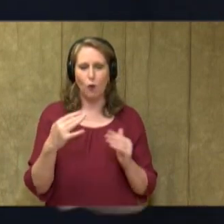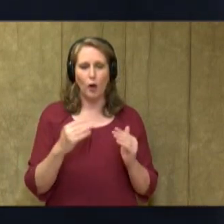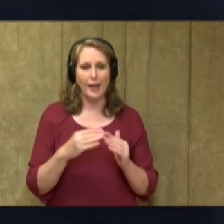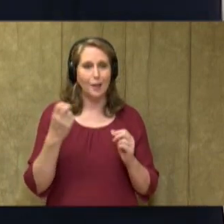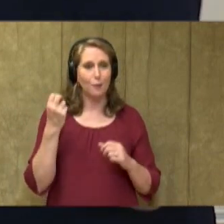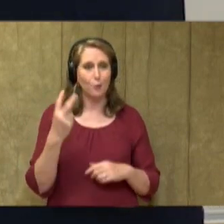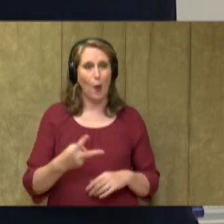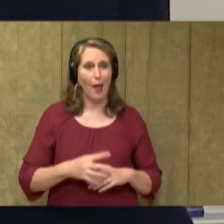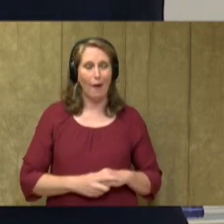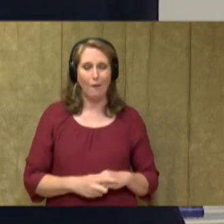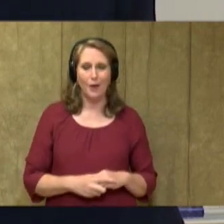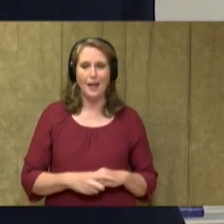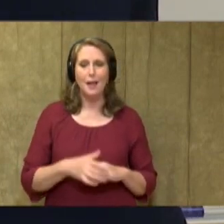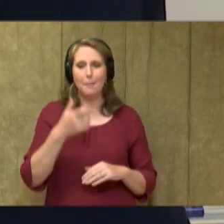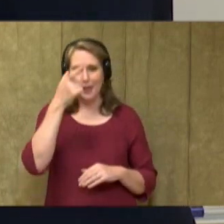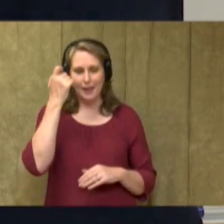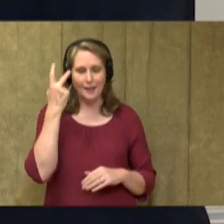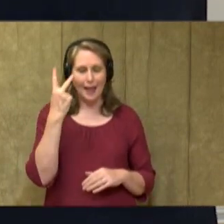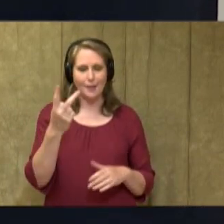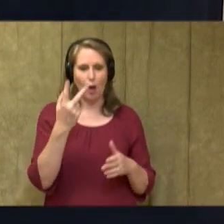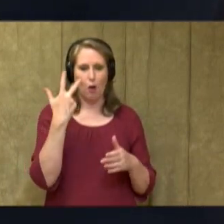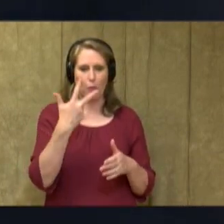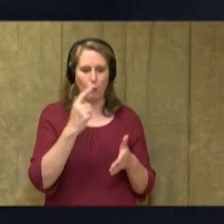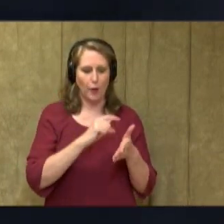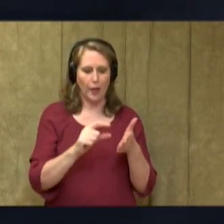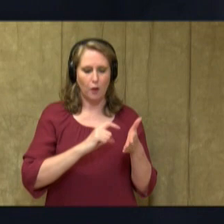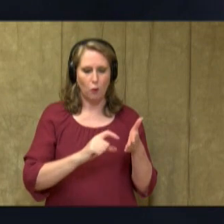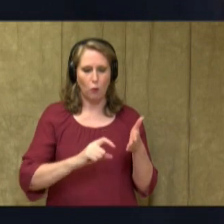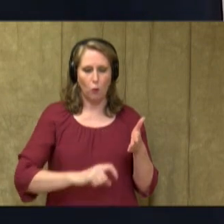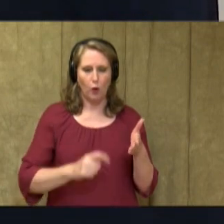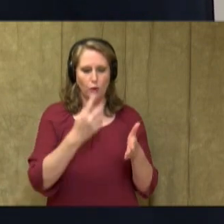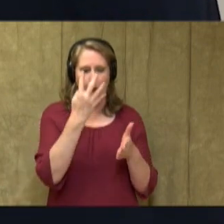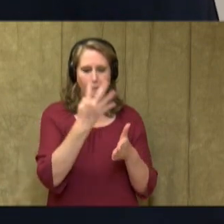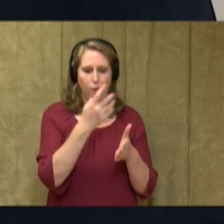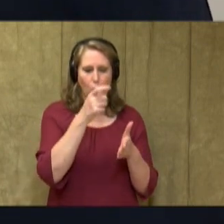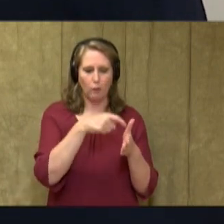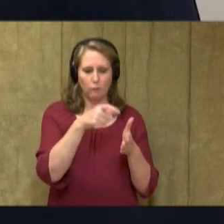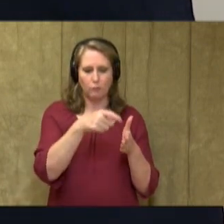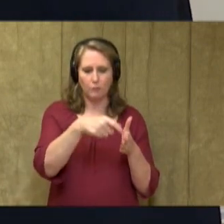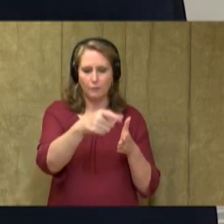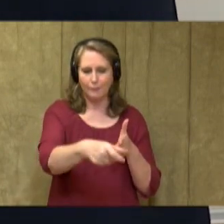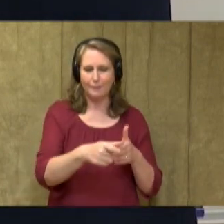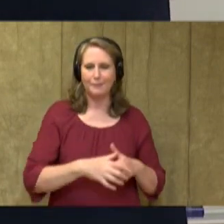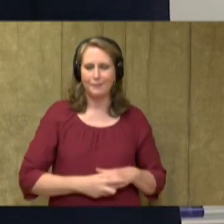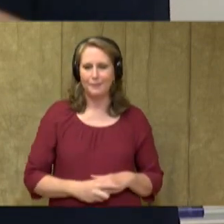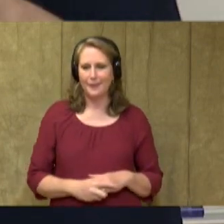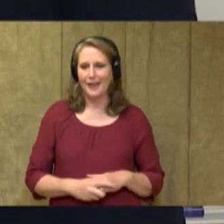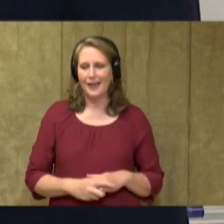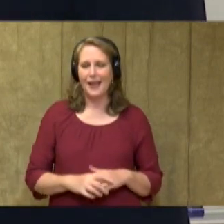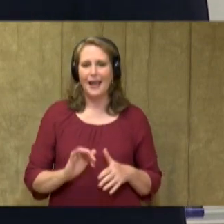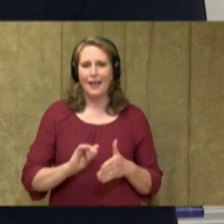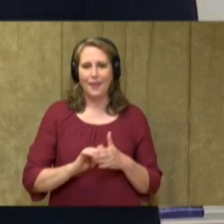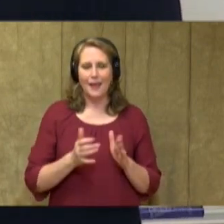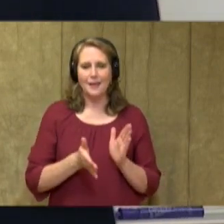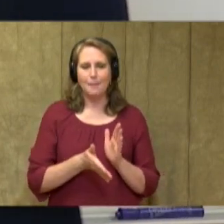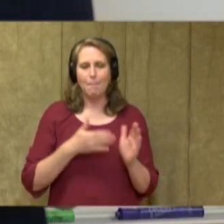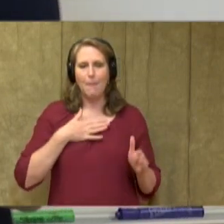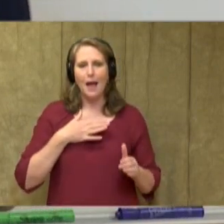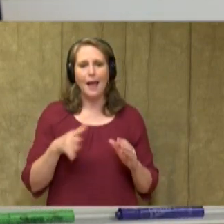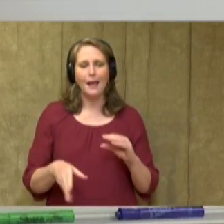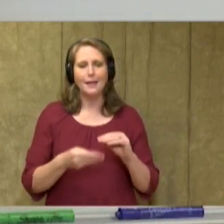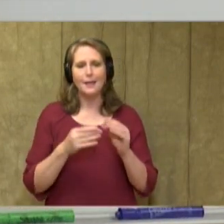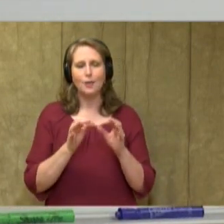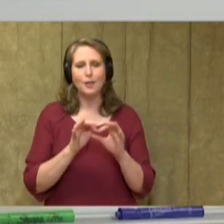equals 12 because I saw 3 rows of 4 hats. So that would be my repeated